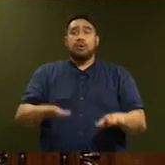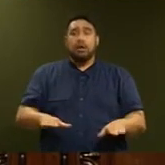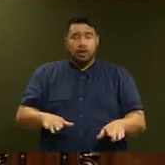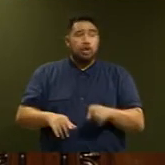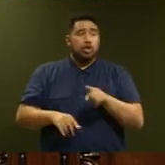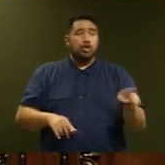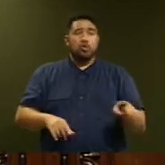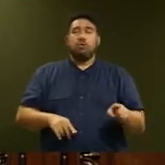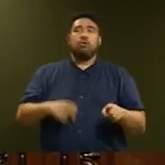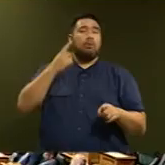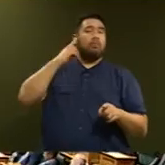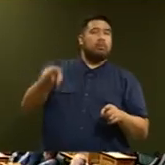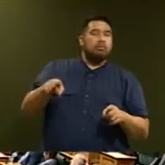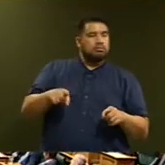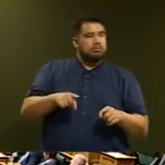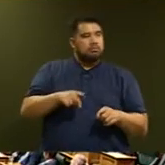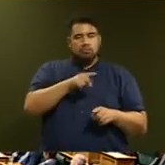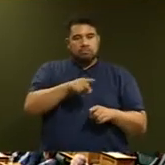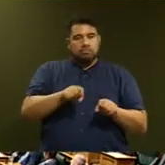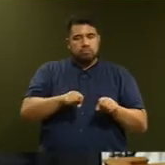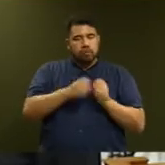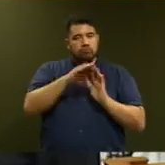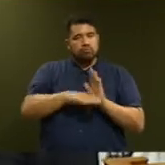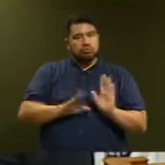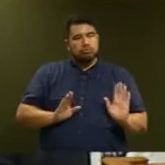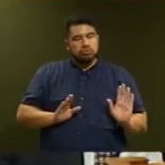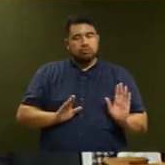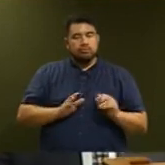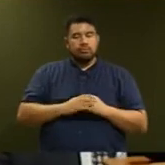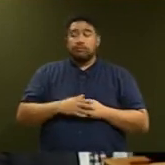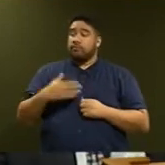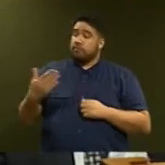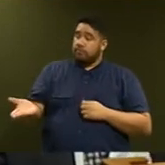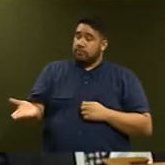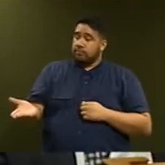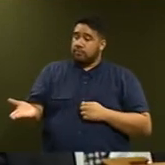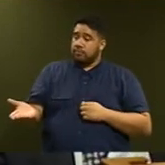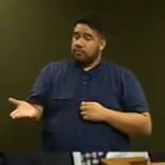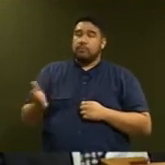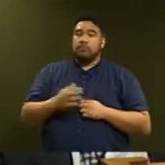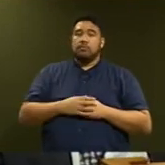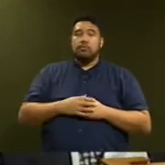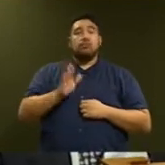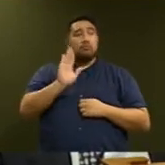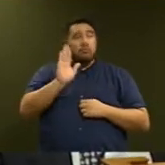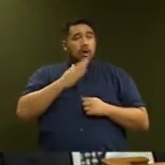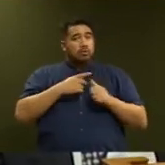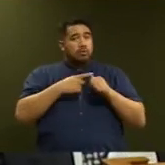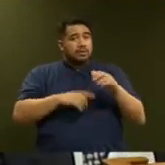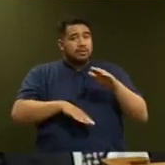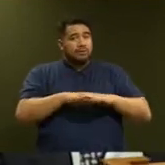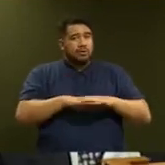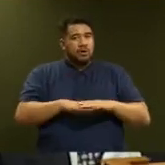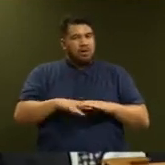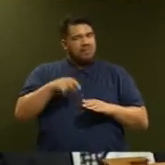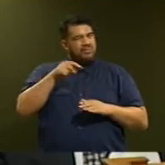disorderly. Mr. Peters. As I said, this, and I want to complete it. No, the complete answer is this is typical